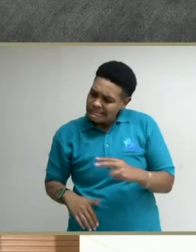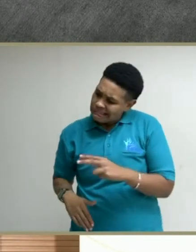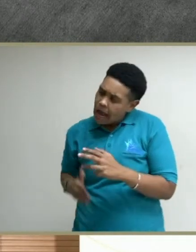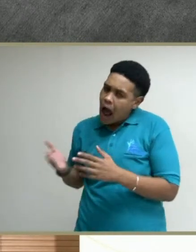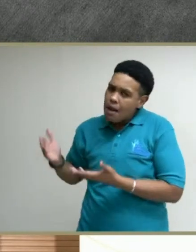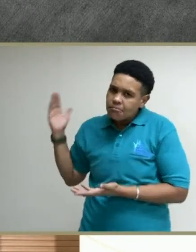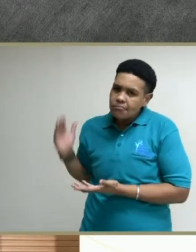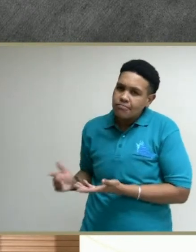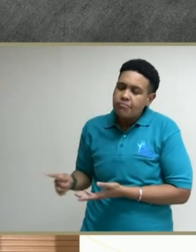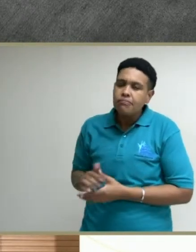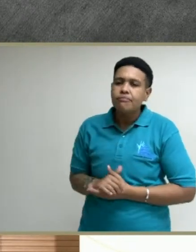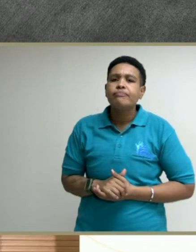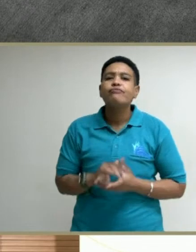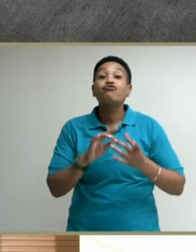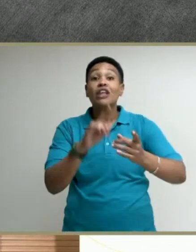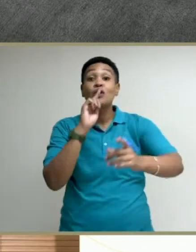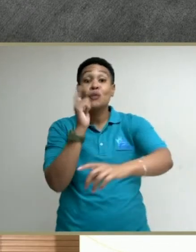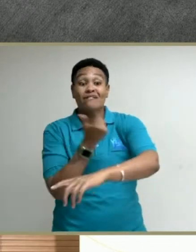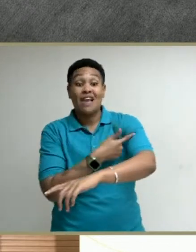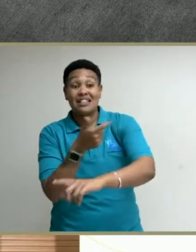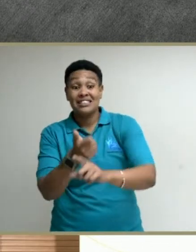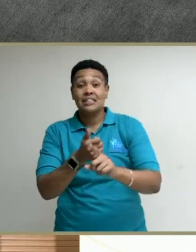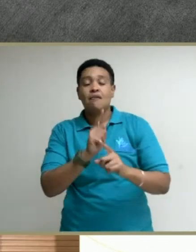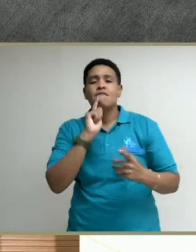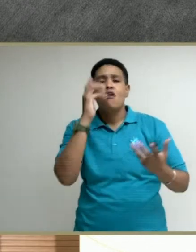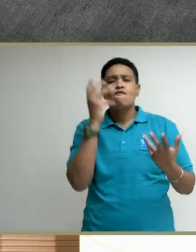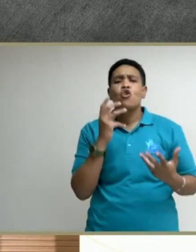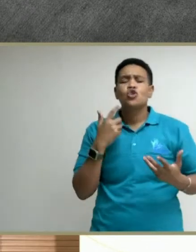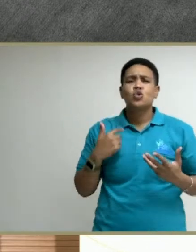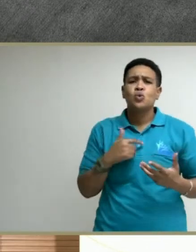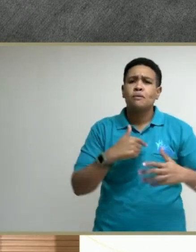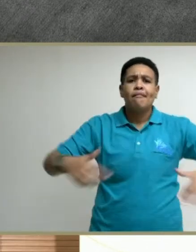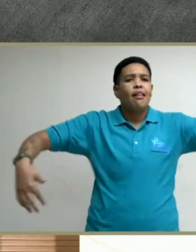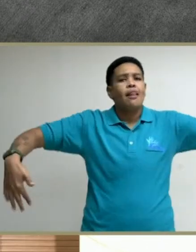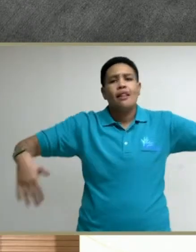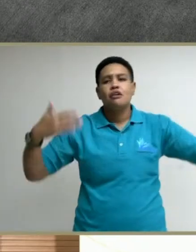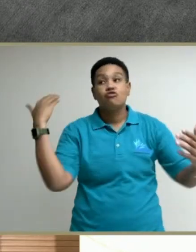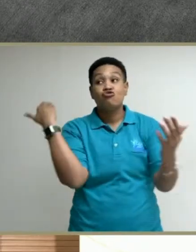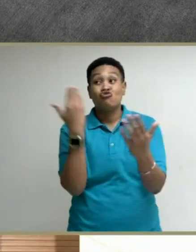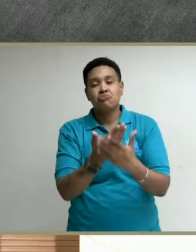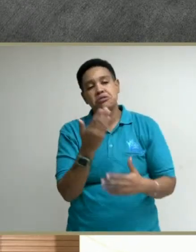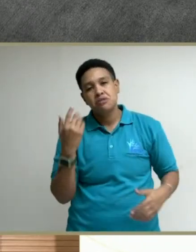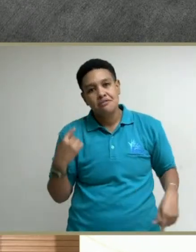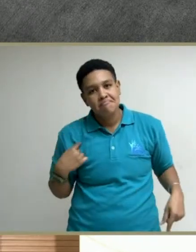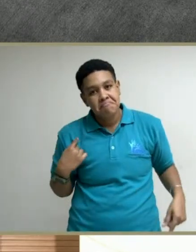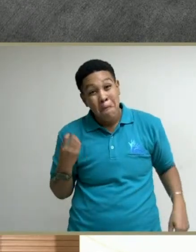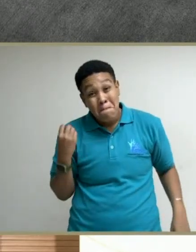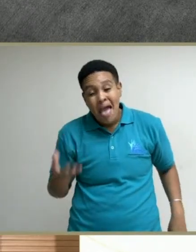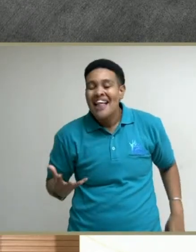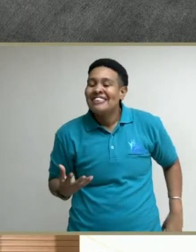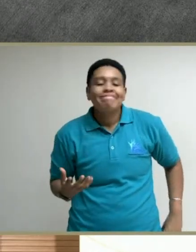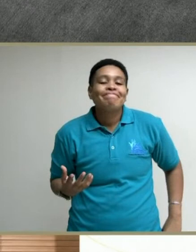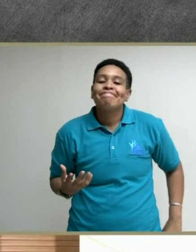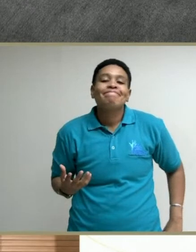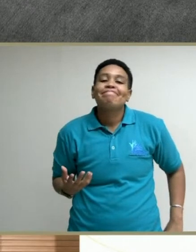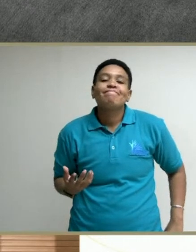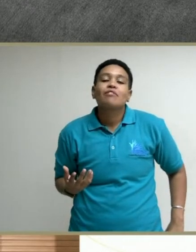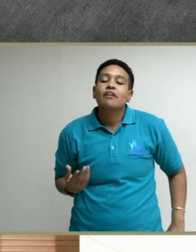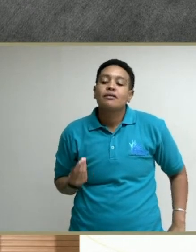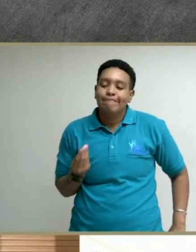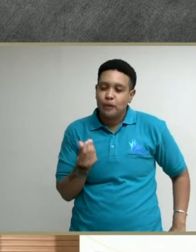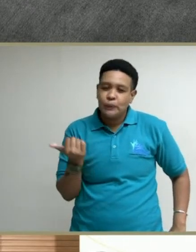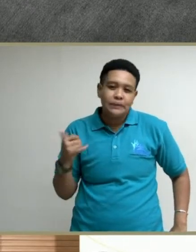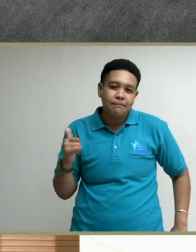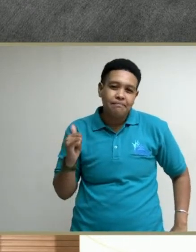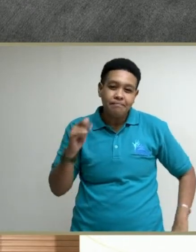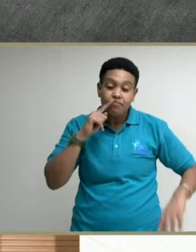In terms of vaccination, unfortunately, we have not reached very far to say that vaccination,